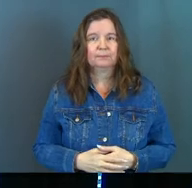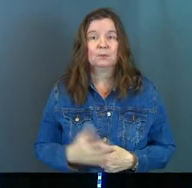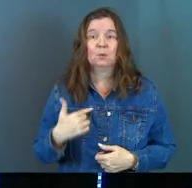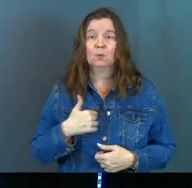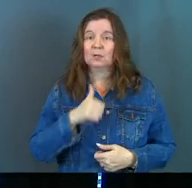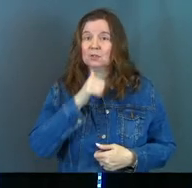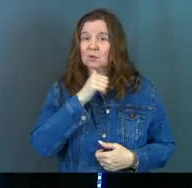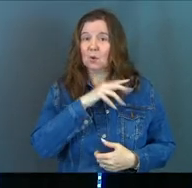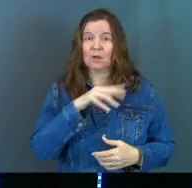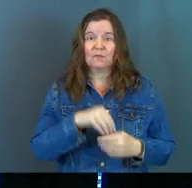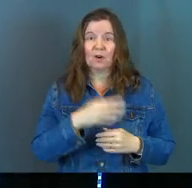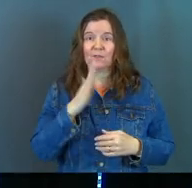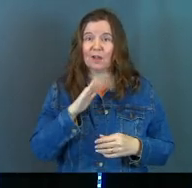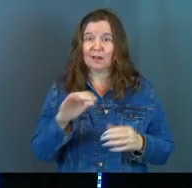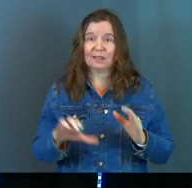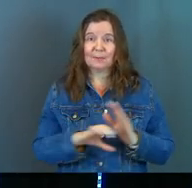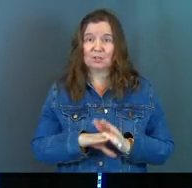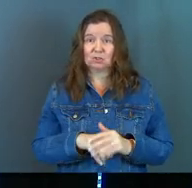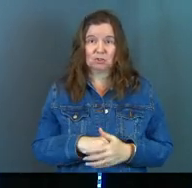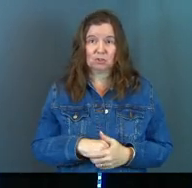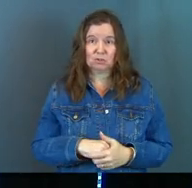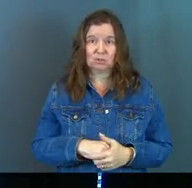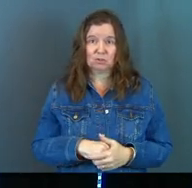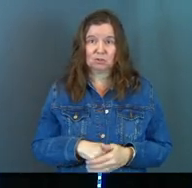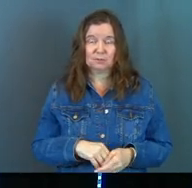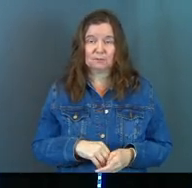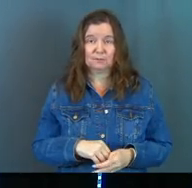we do not involve God in the picture.